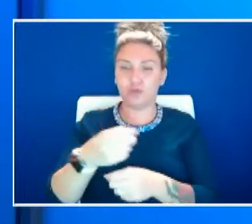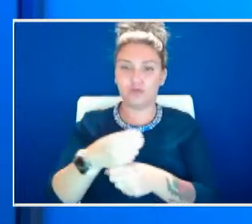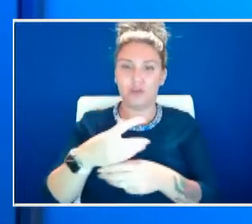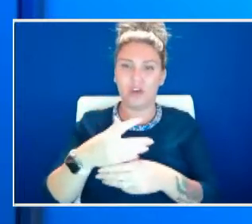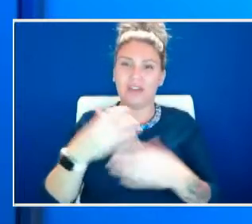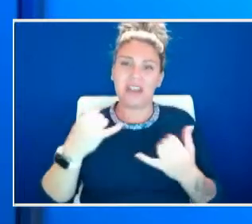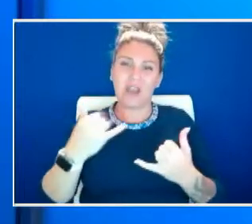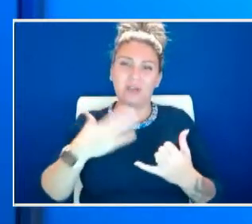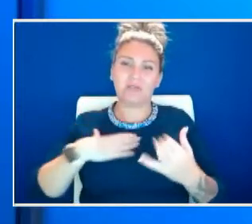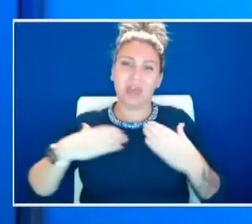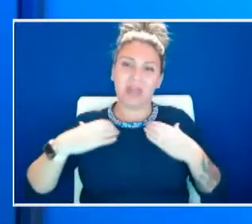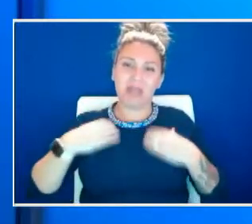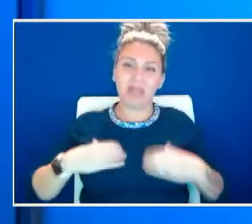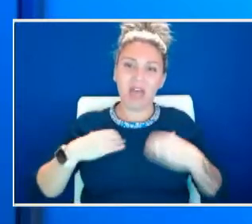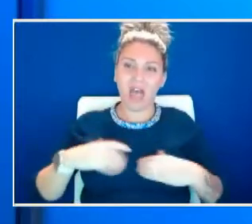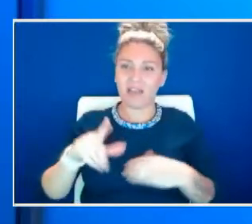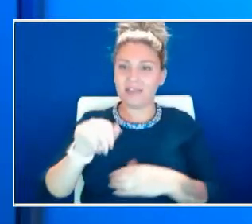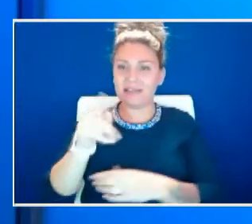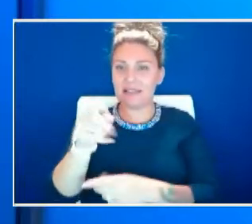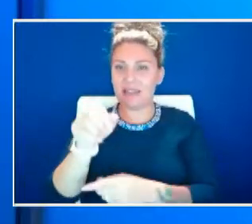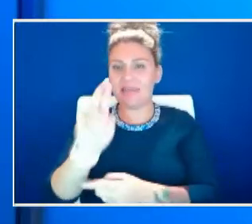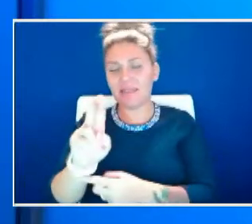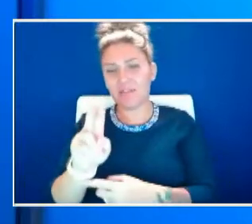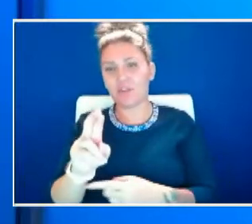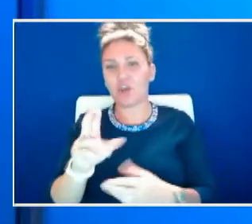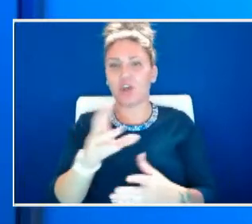liver and peritoneal space, and